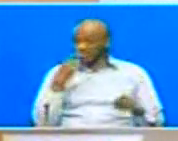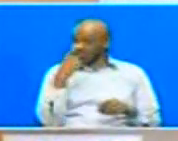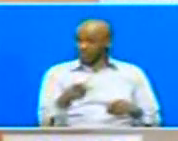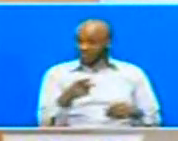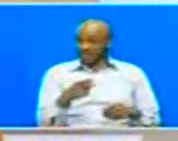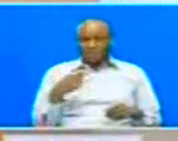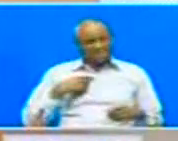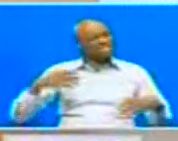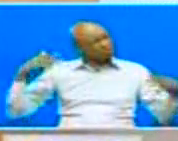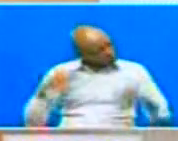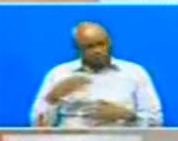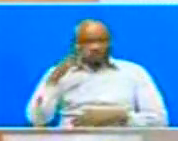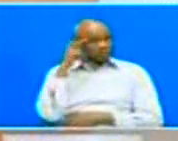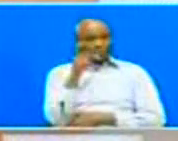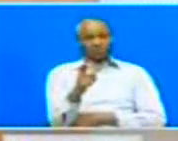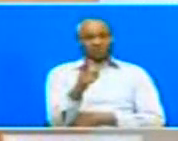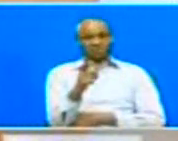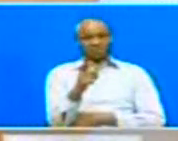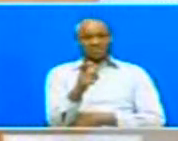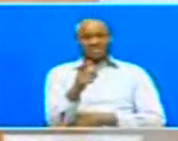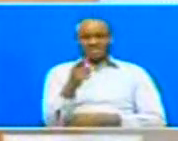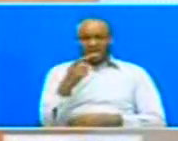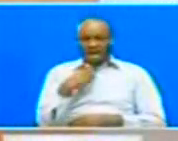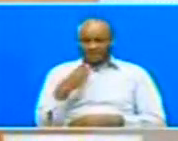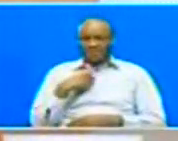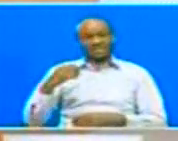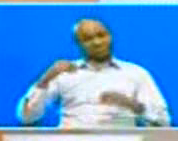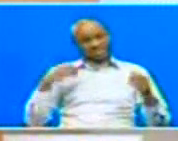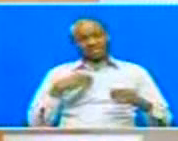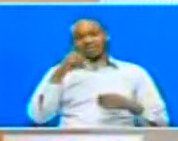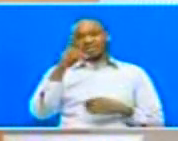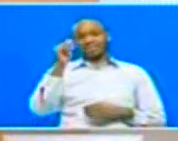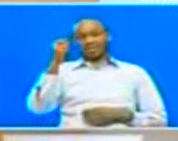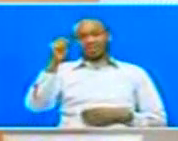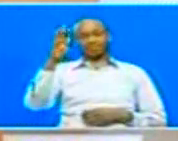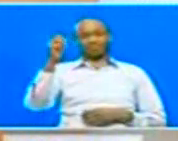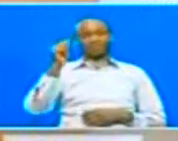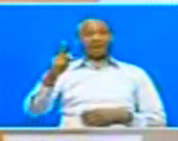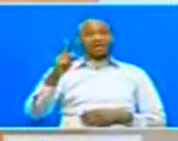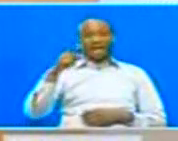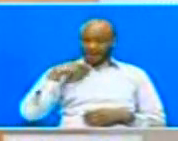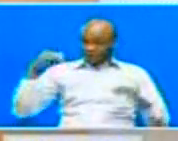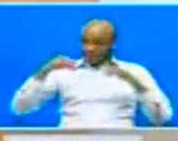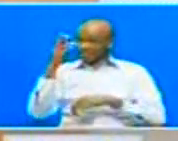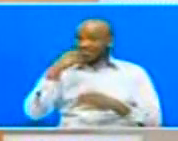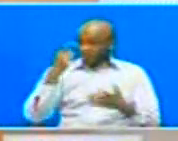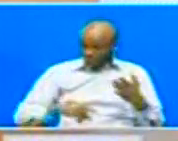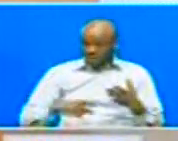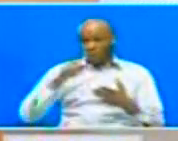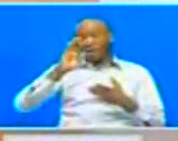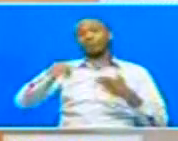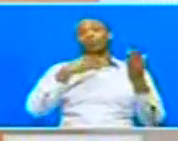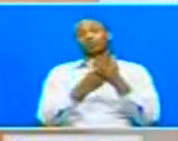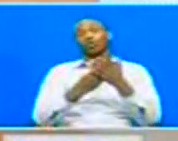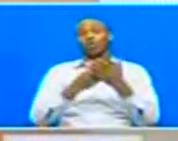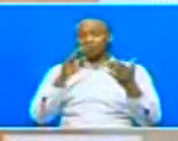this. Uh-huh. I was shocked to hear at the Copenhagen conference in Denmark a few months ago, a proposal